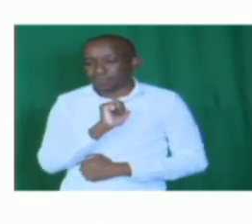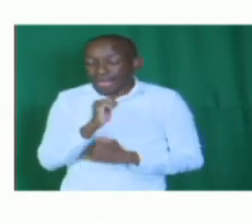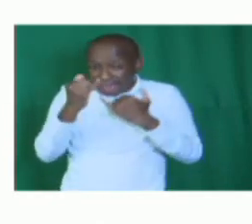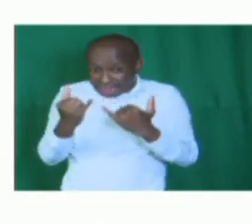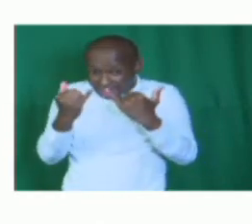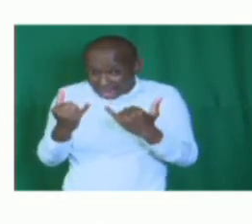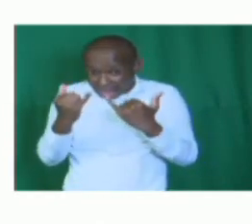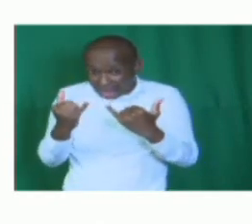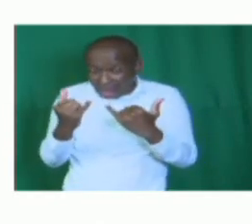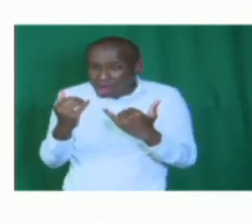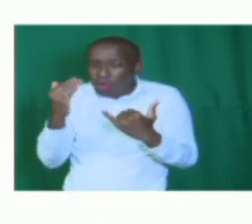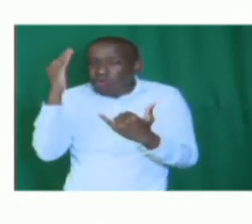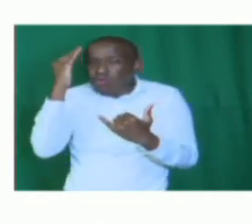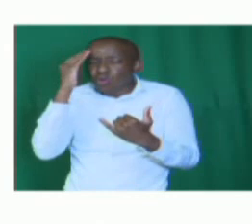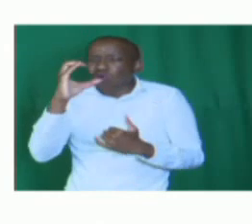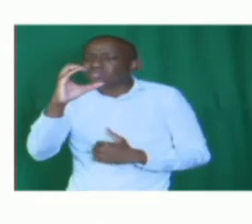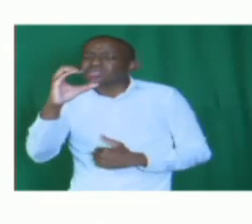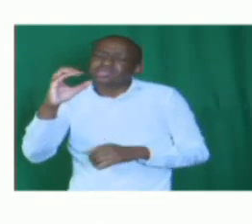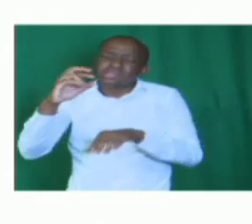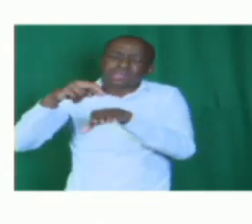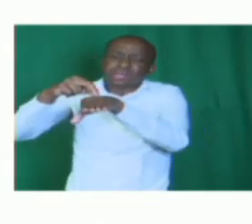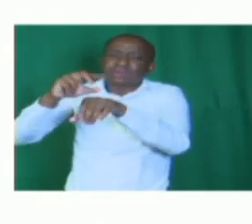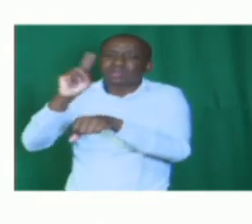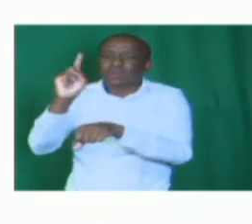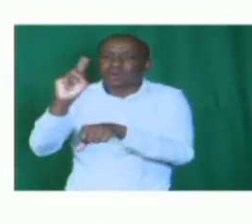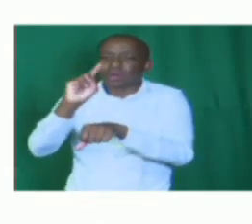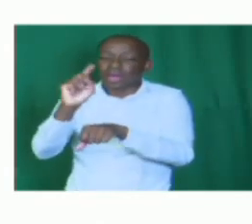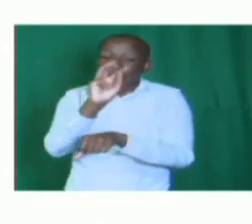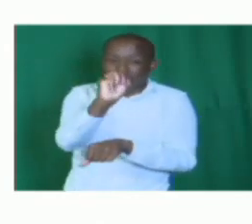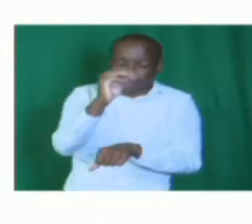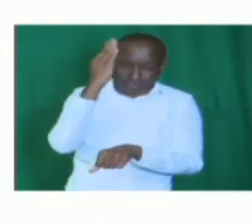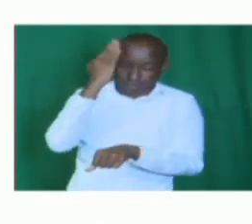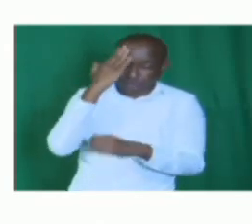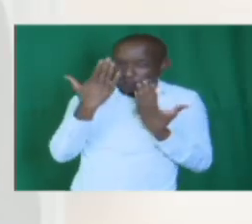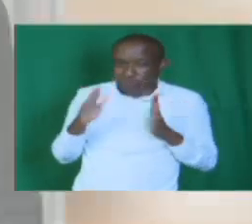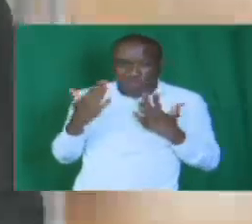Now we need to know what c represents. We already know m.